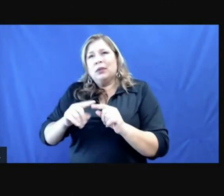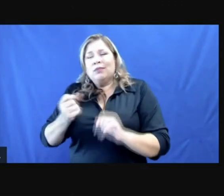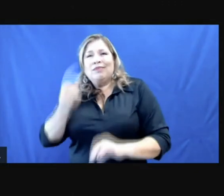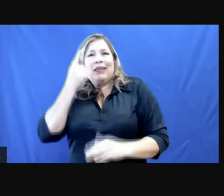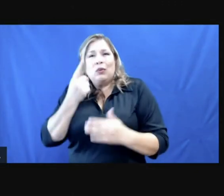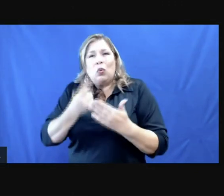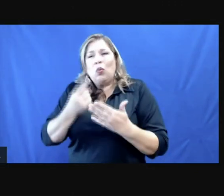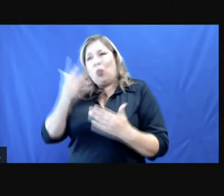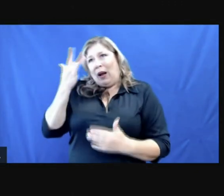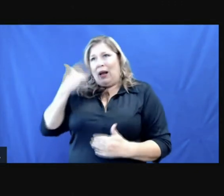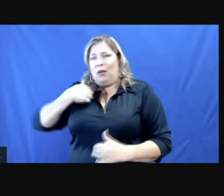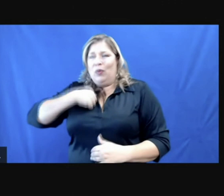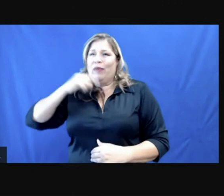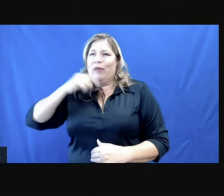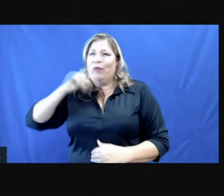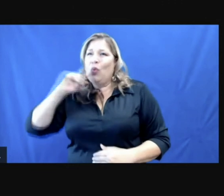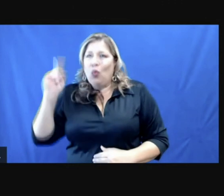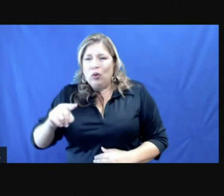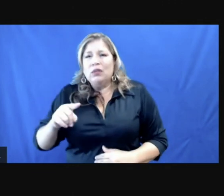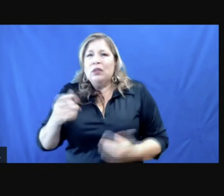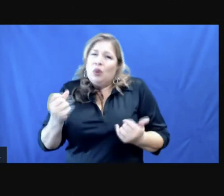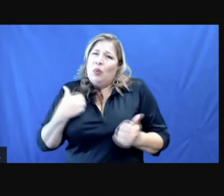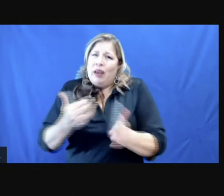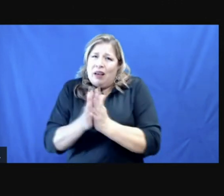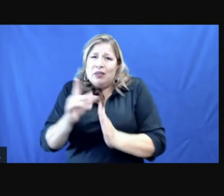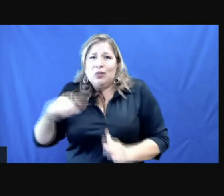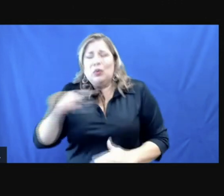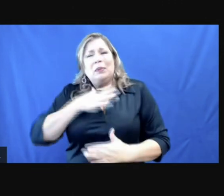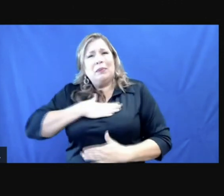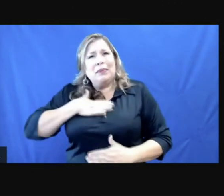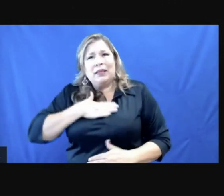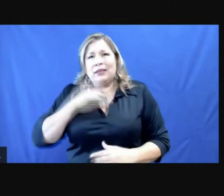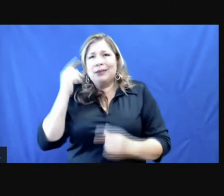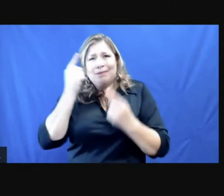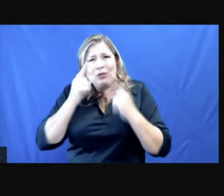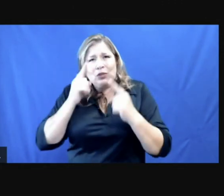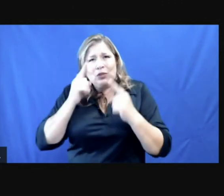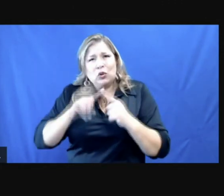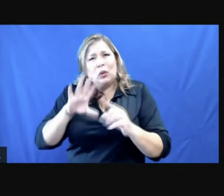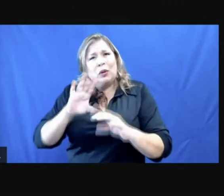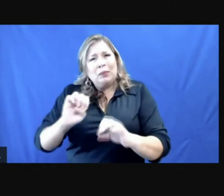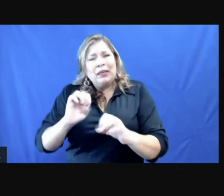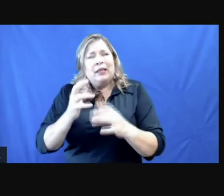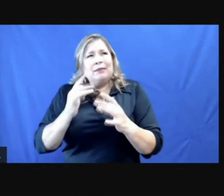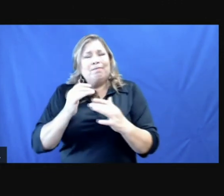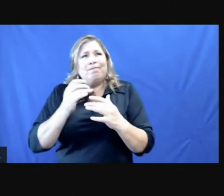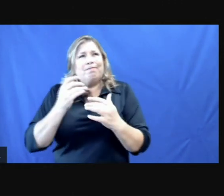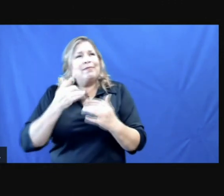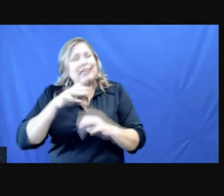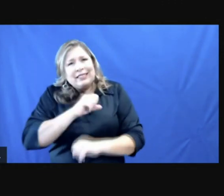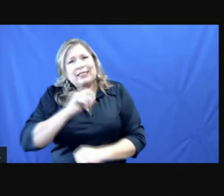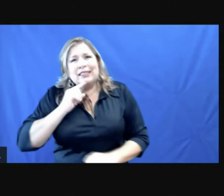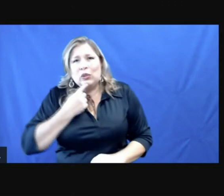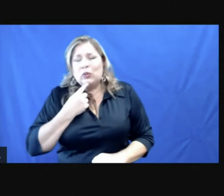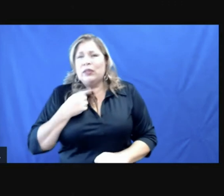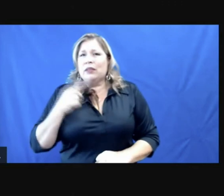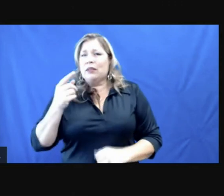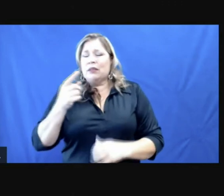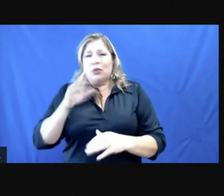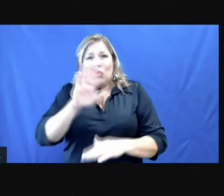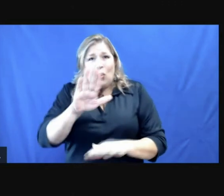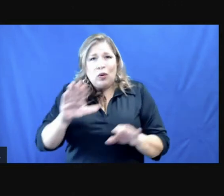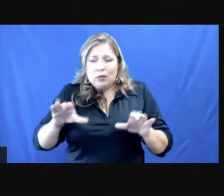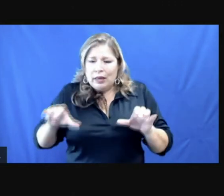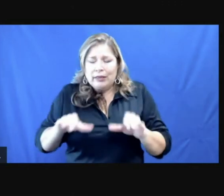order, and we ask you to take it as seriously as you can, because every action is additive, every little bit counts. And when you look